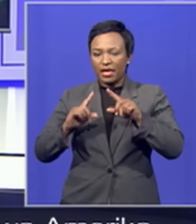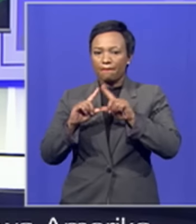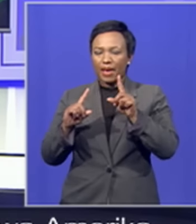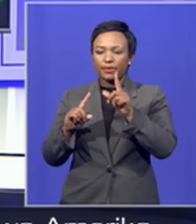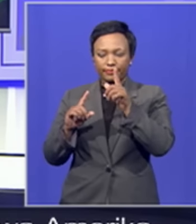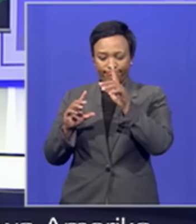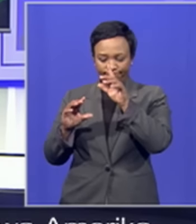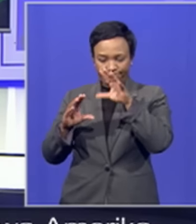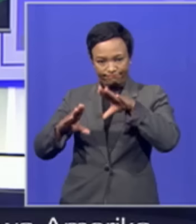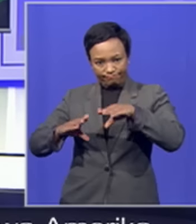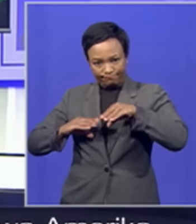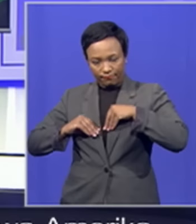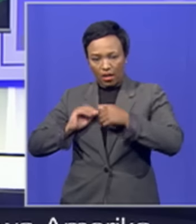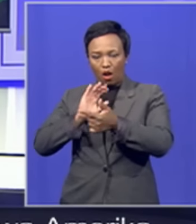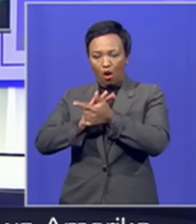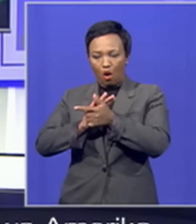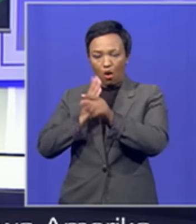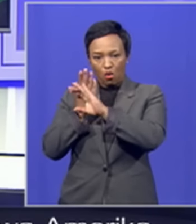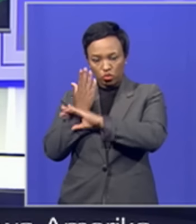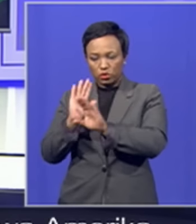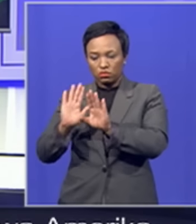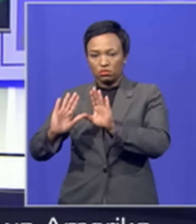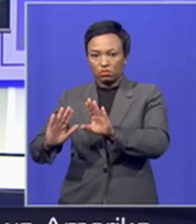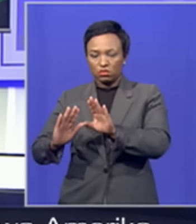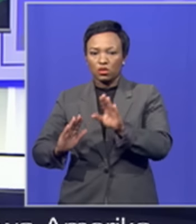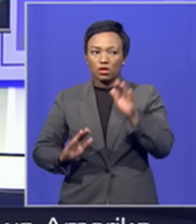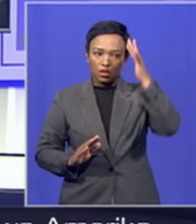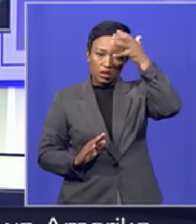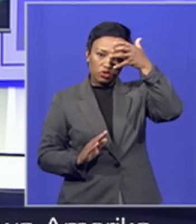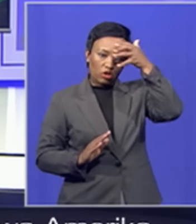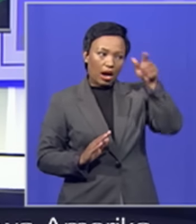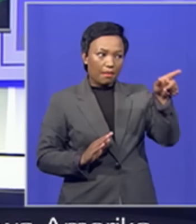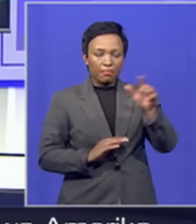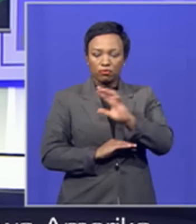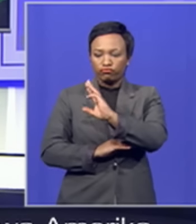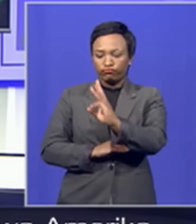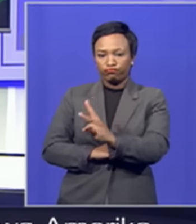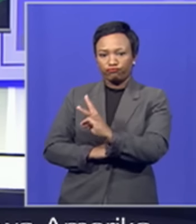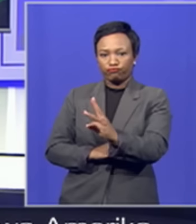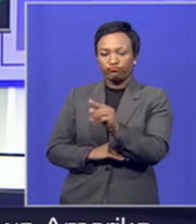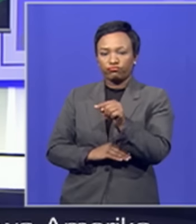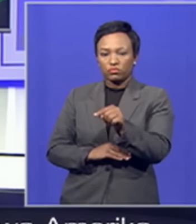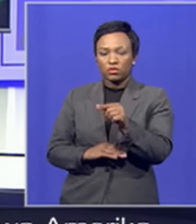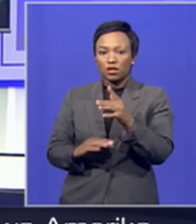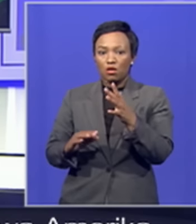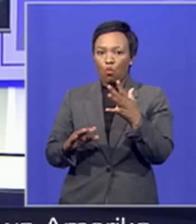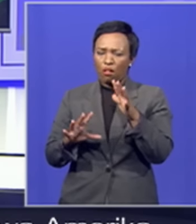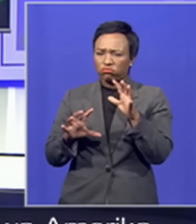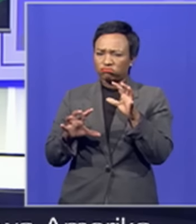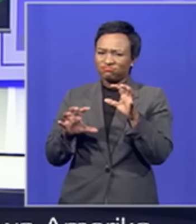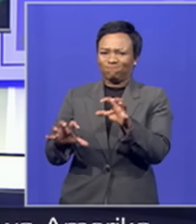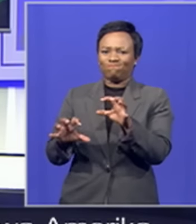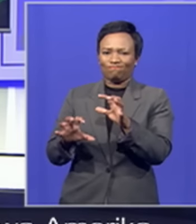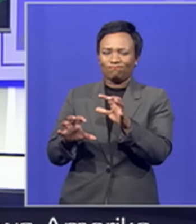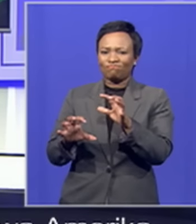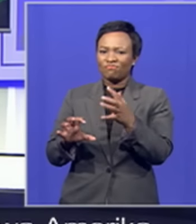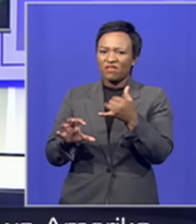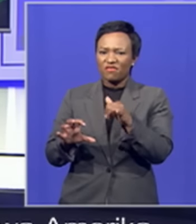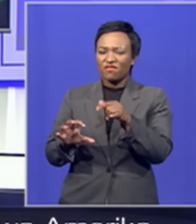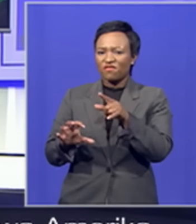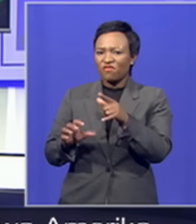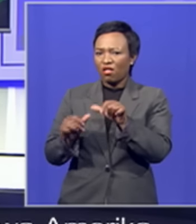ke morago ga gore mopresidente Donald Trump a tshosetse go bolotsa kgato ya semolao kgatlhanong le Nigeria ka ga magato